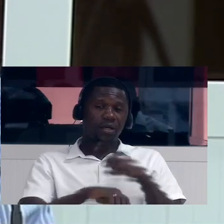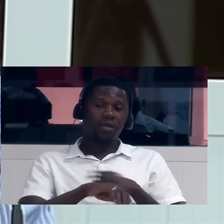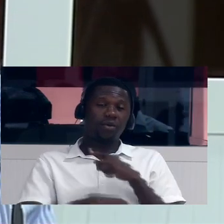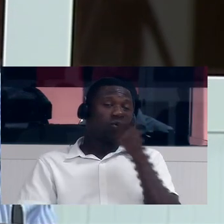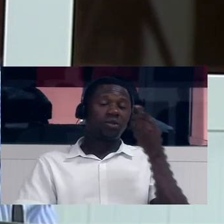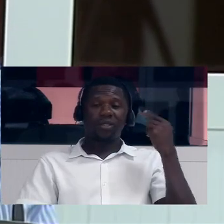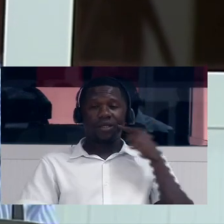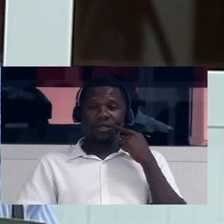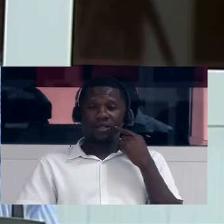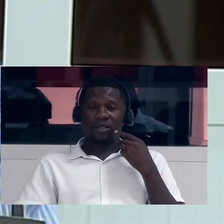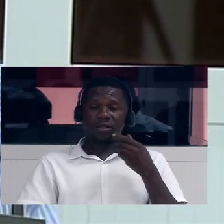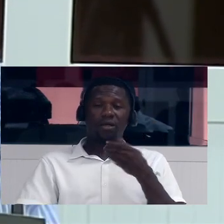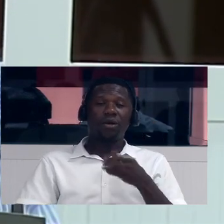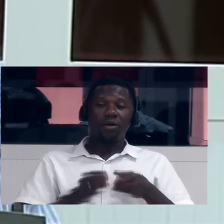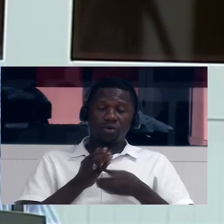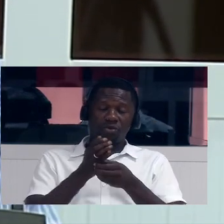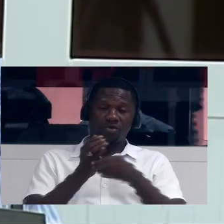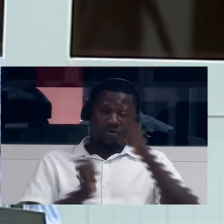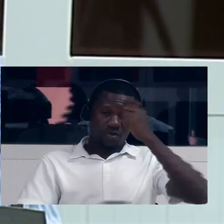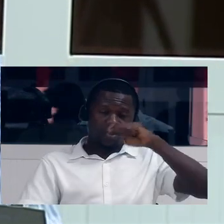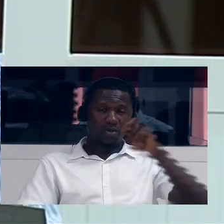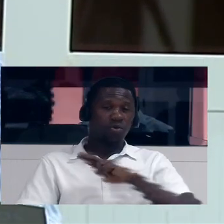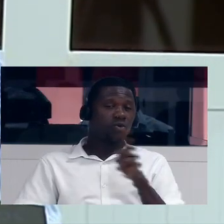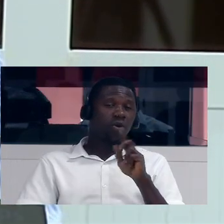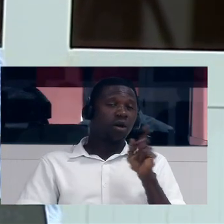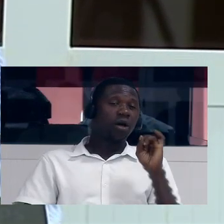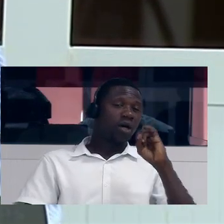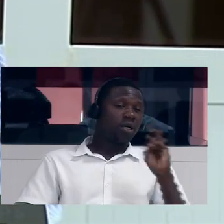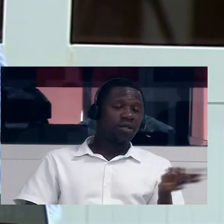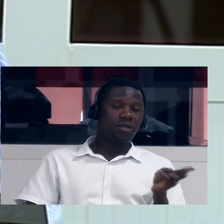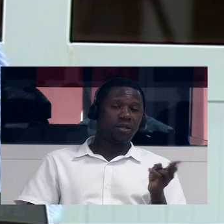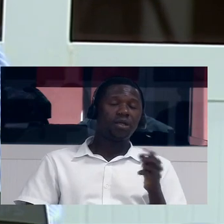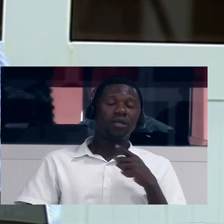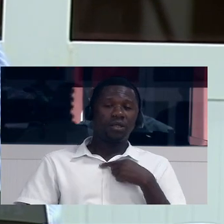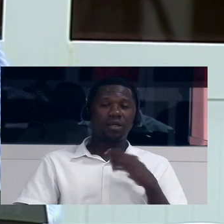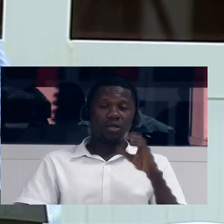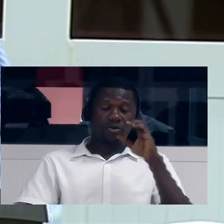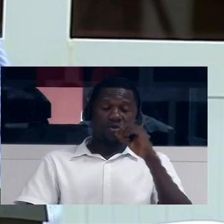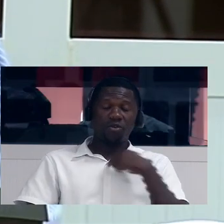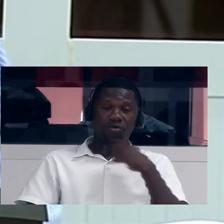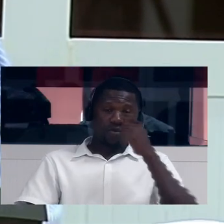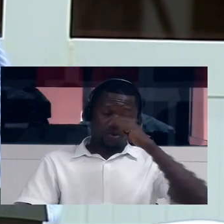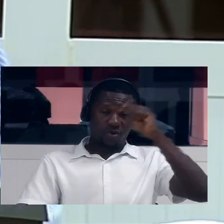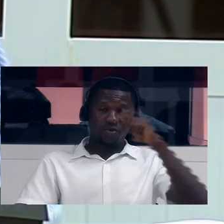the Commissioner of Police then, there was no IG then, the Commissioner of Police was also the Chief Fire